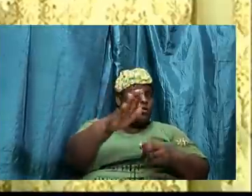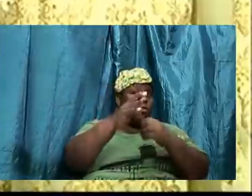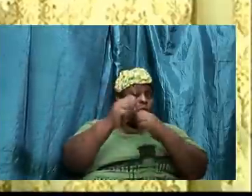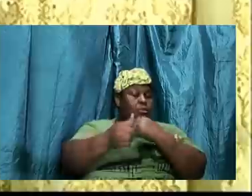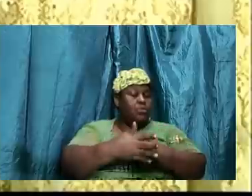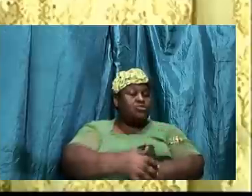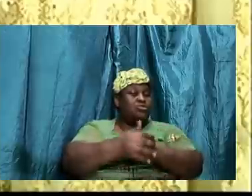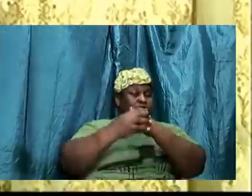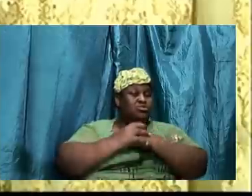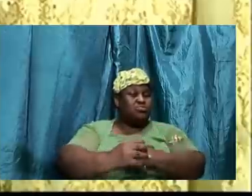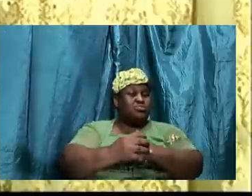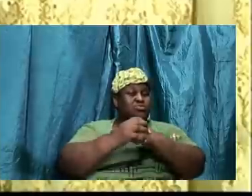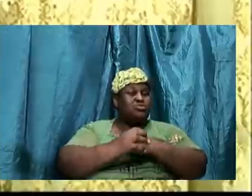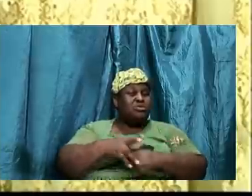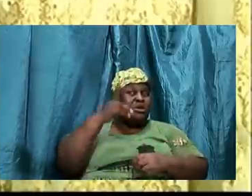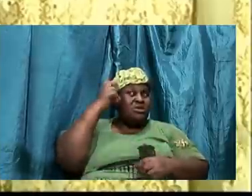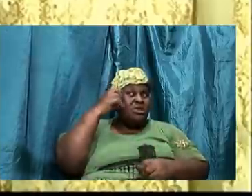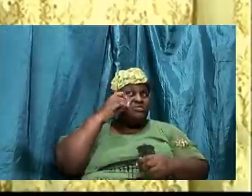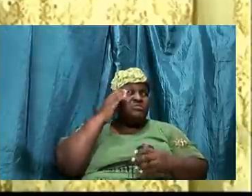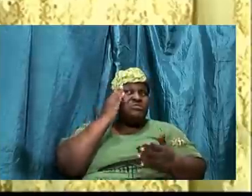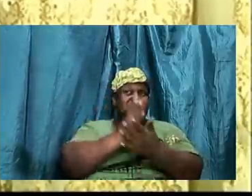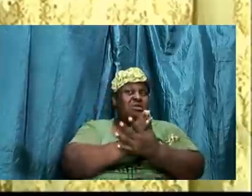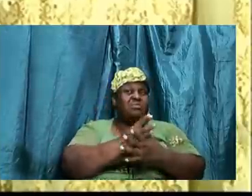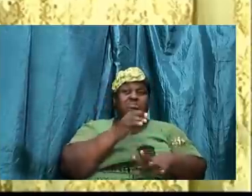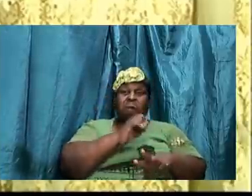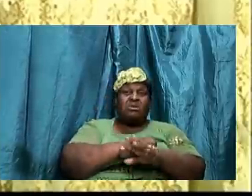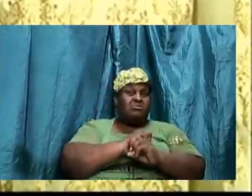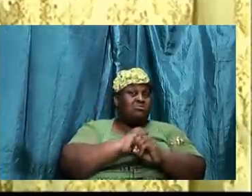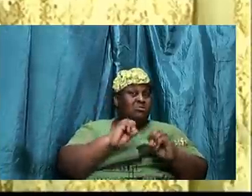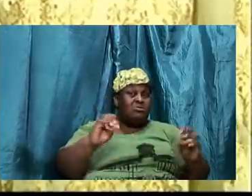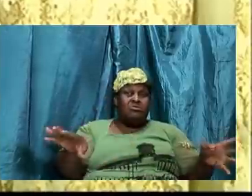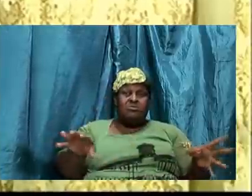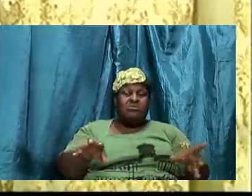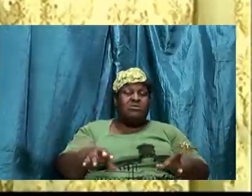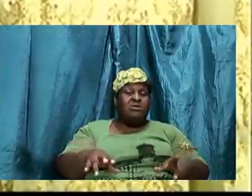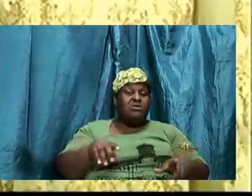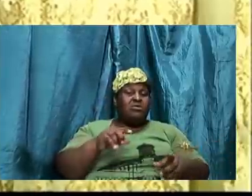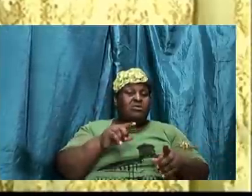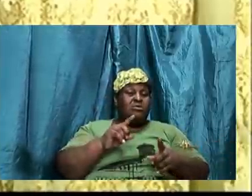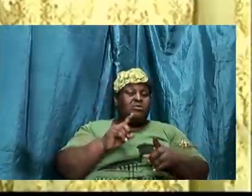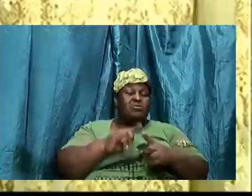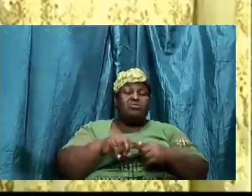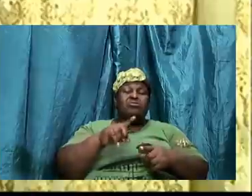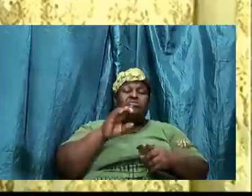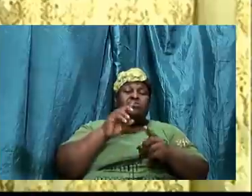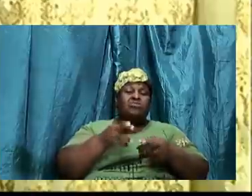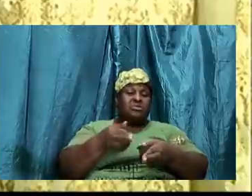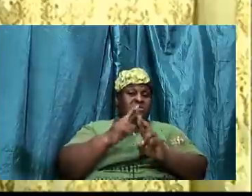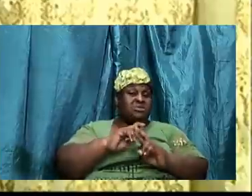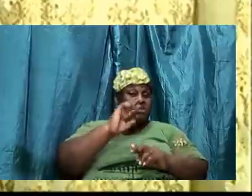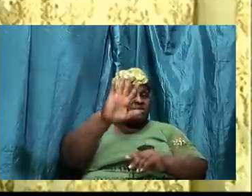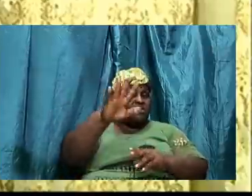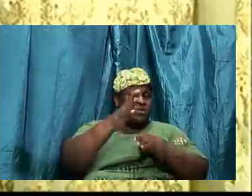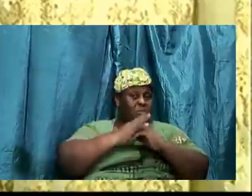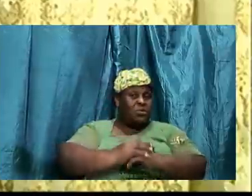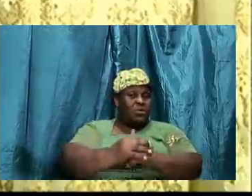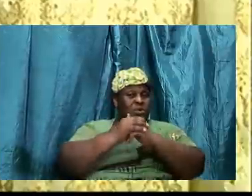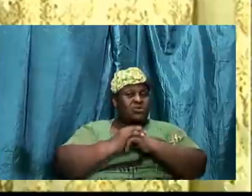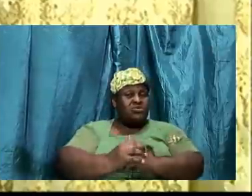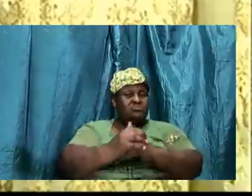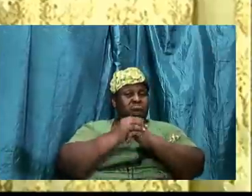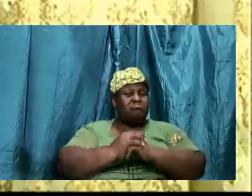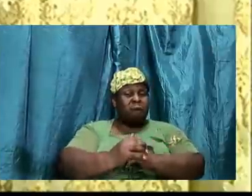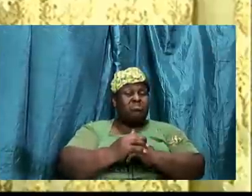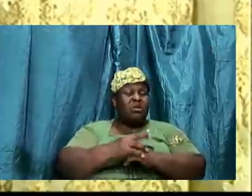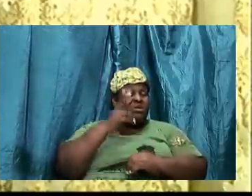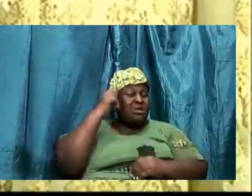And he will stop at nothing to get your worship. He will stop at nothing to trip you